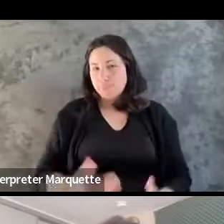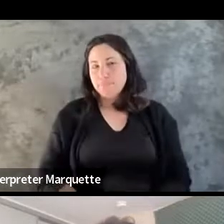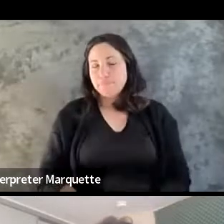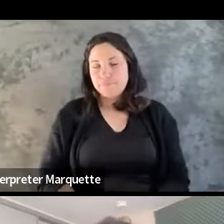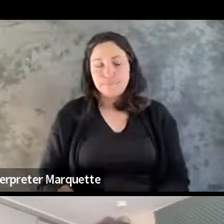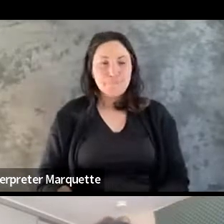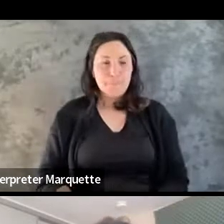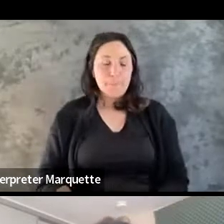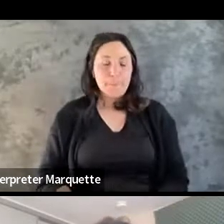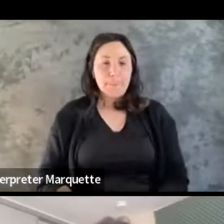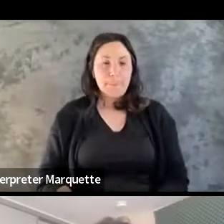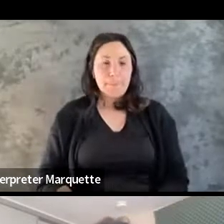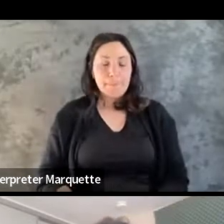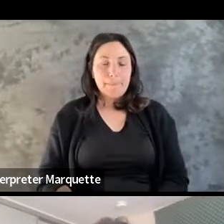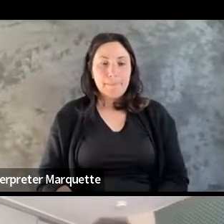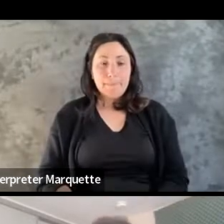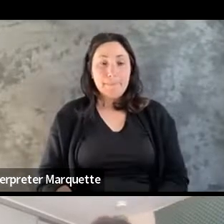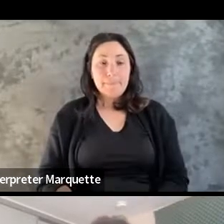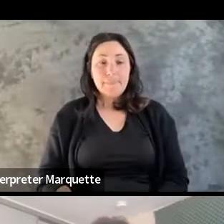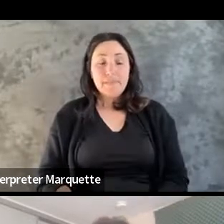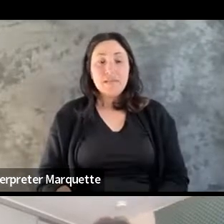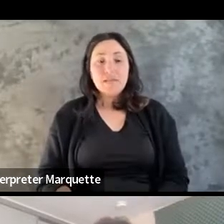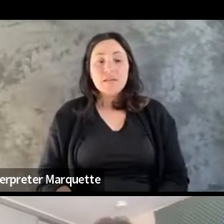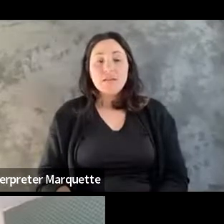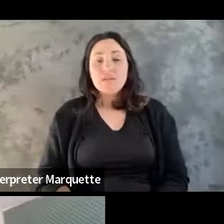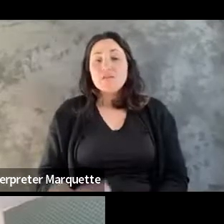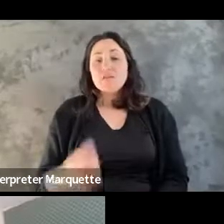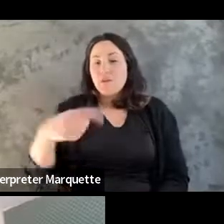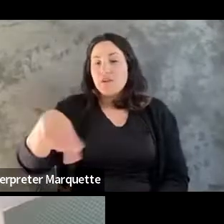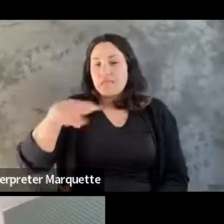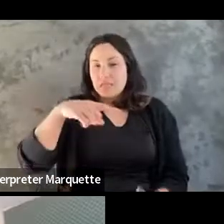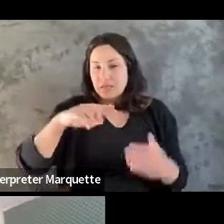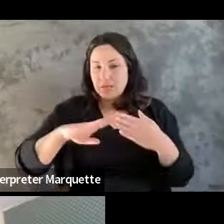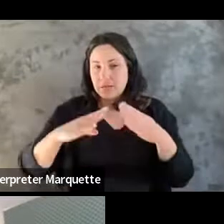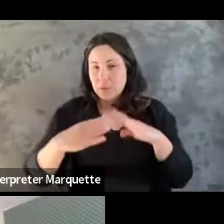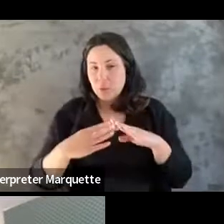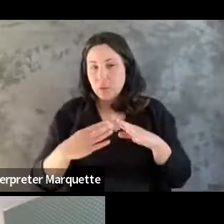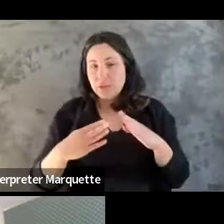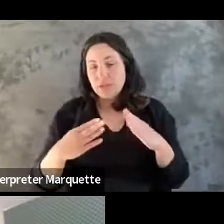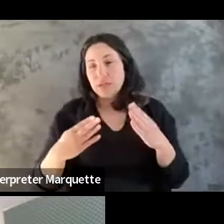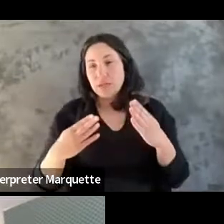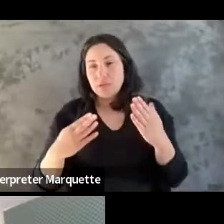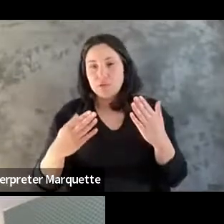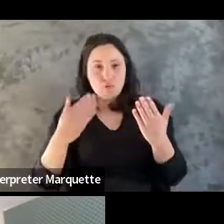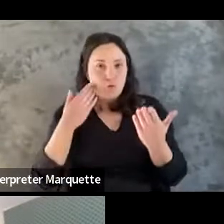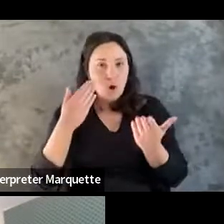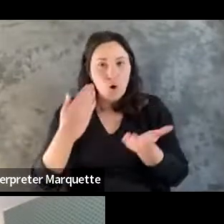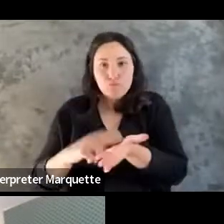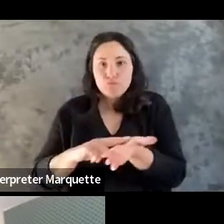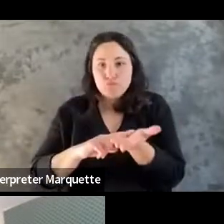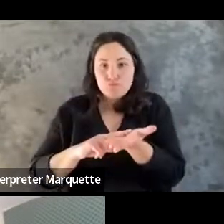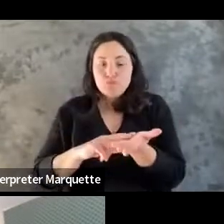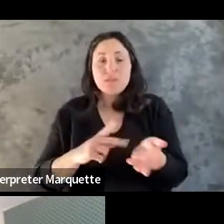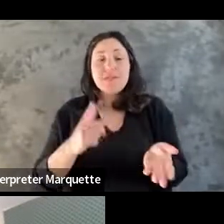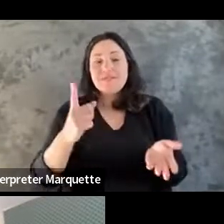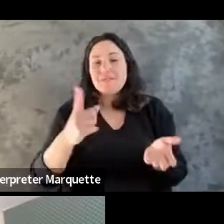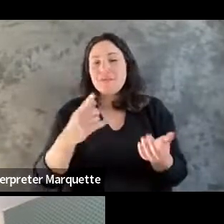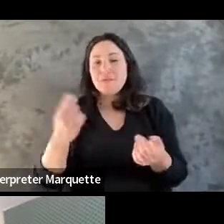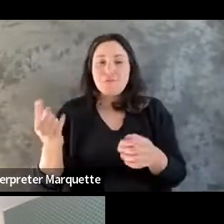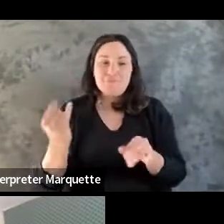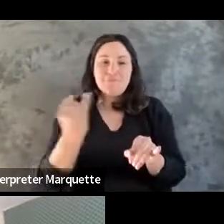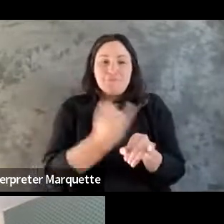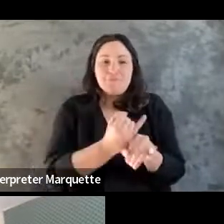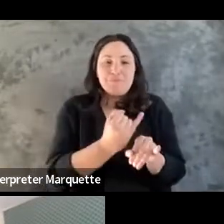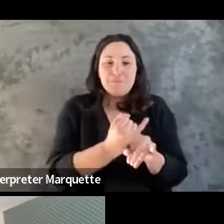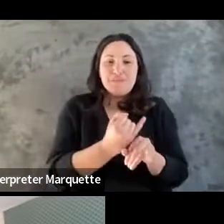for our communities. So obviously, those of you who have been on our campus, which some